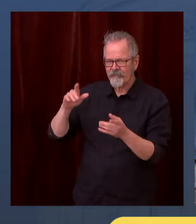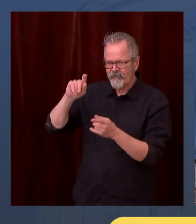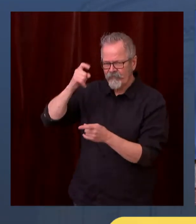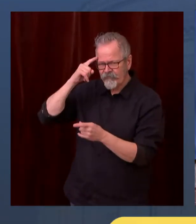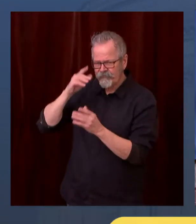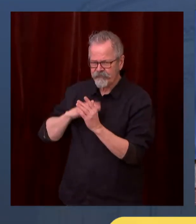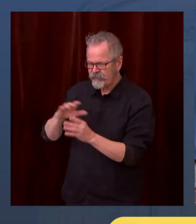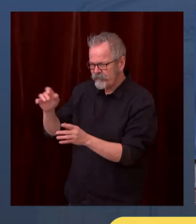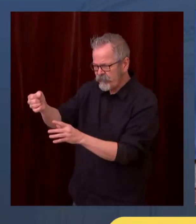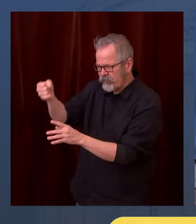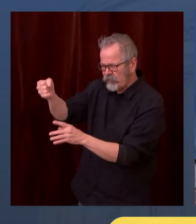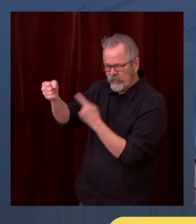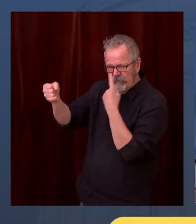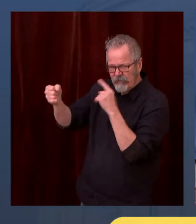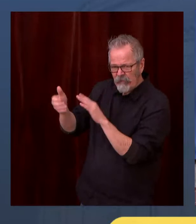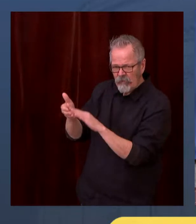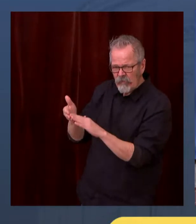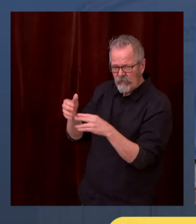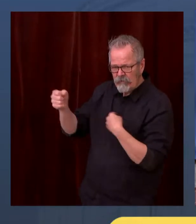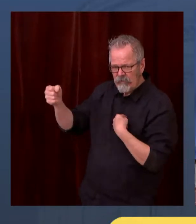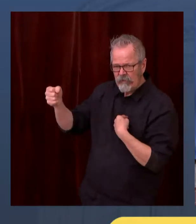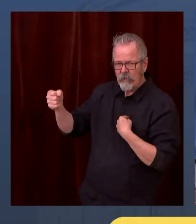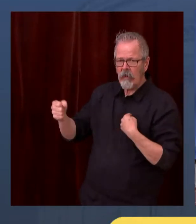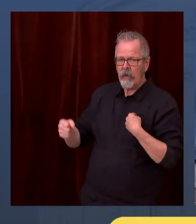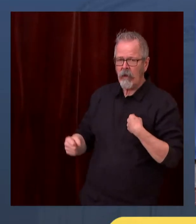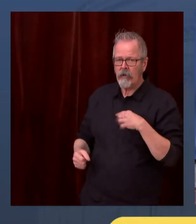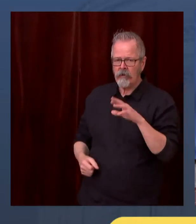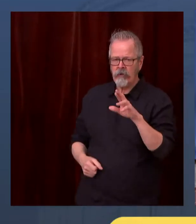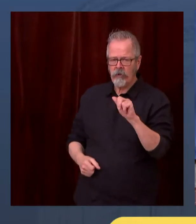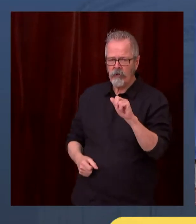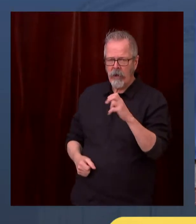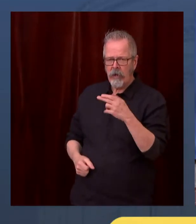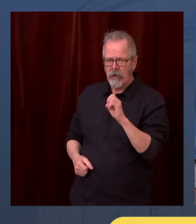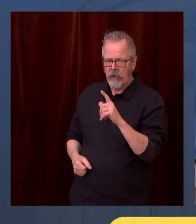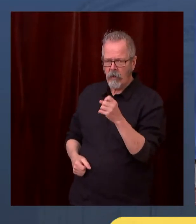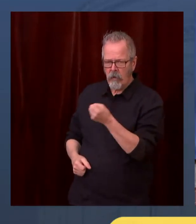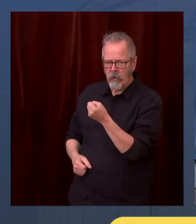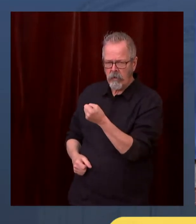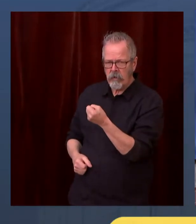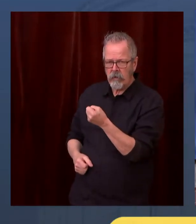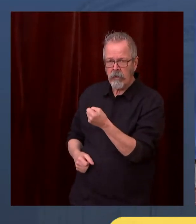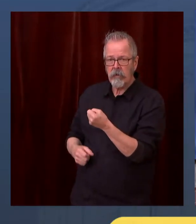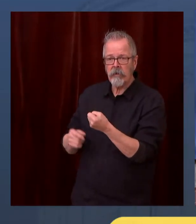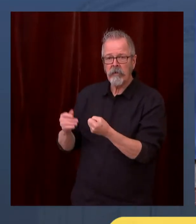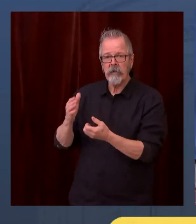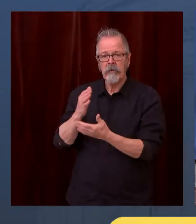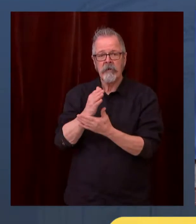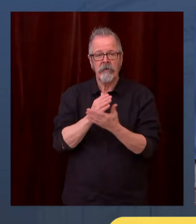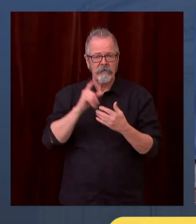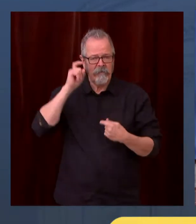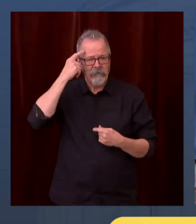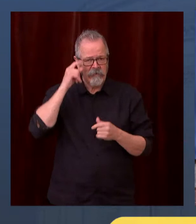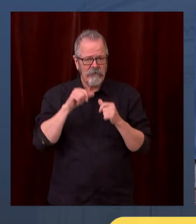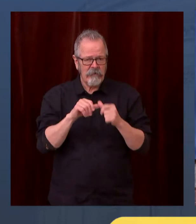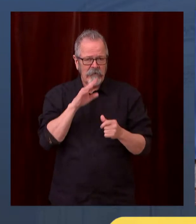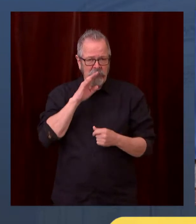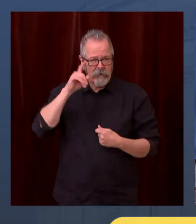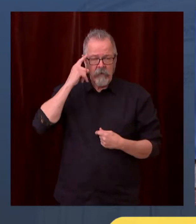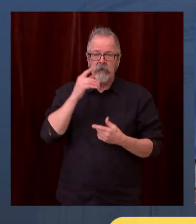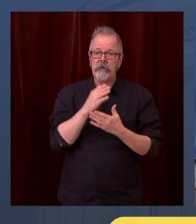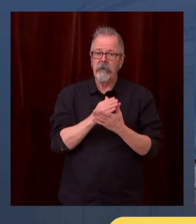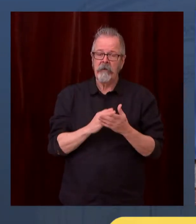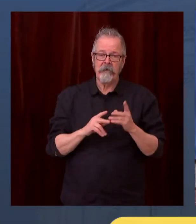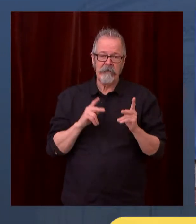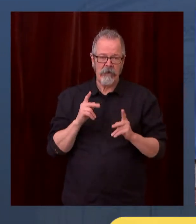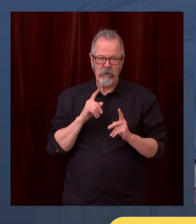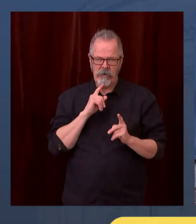something else, too, I should really share with Rachel. I know there's been some people who have been critical of the approach we've